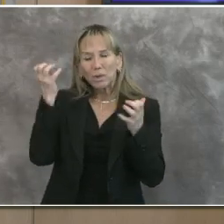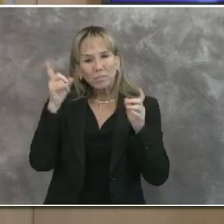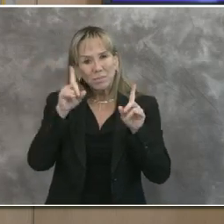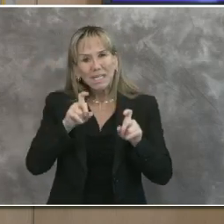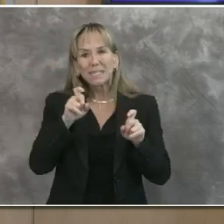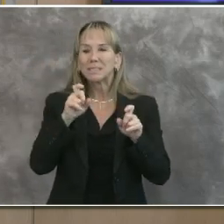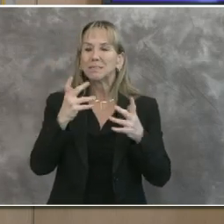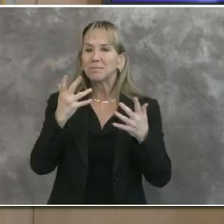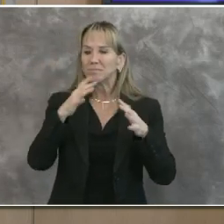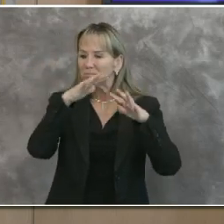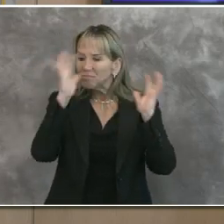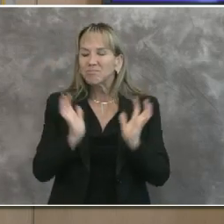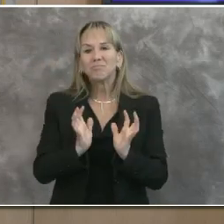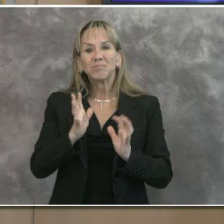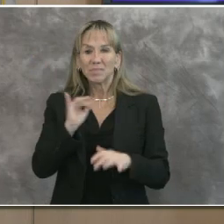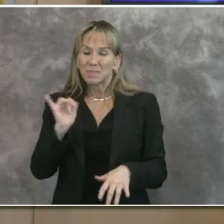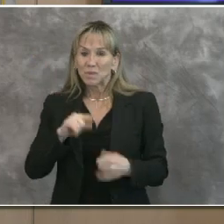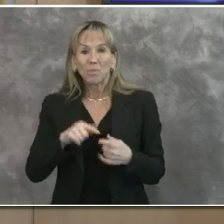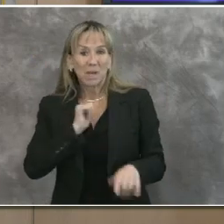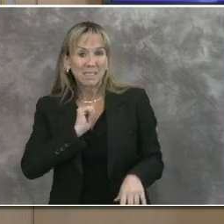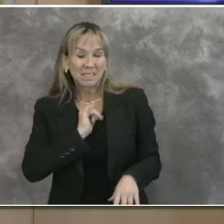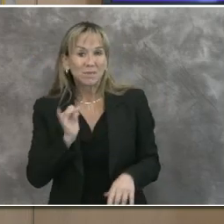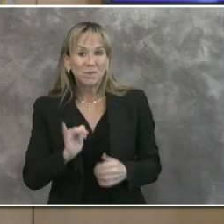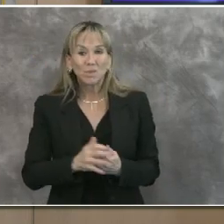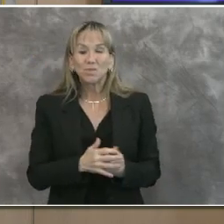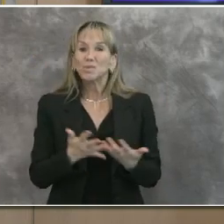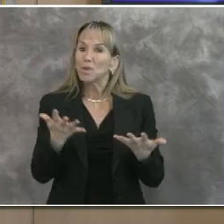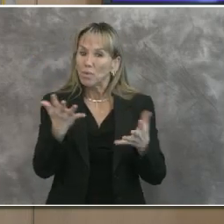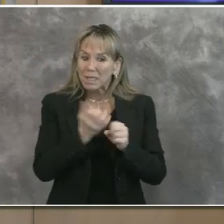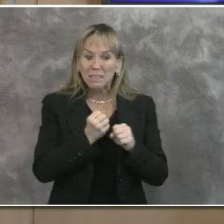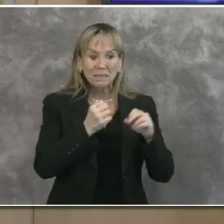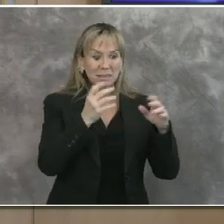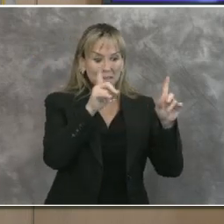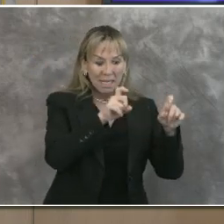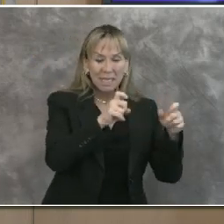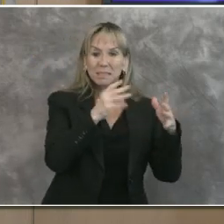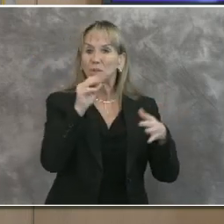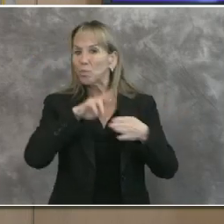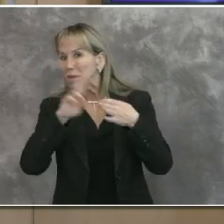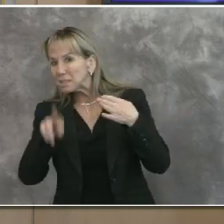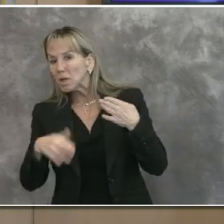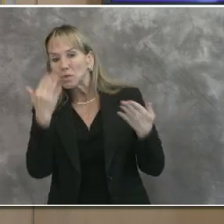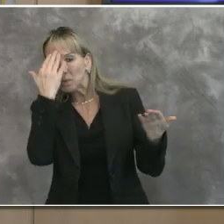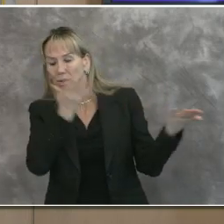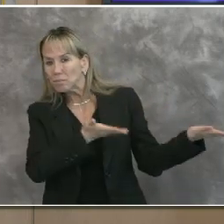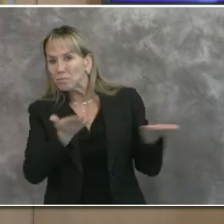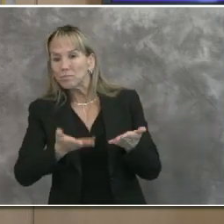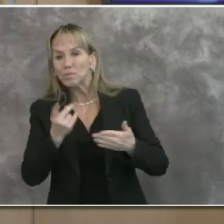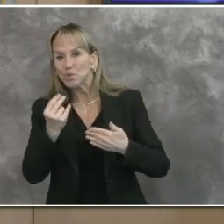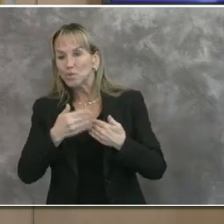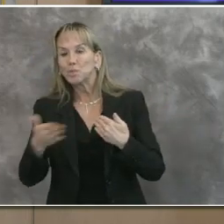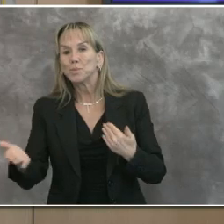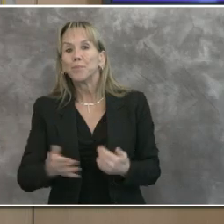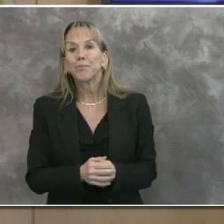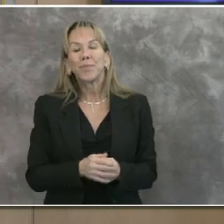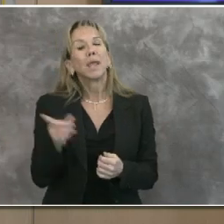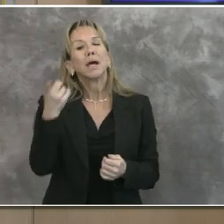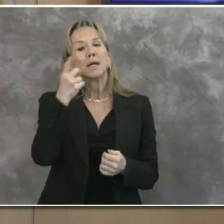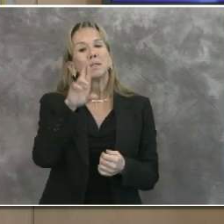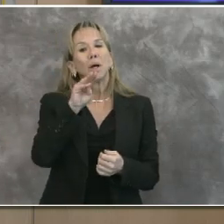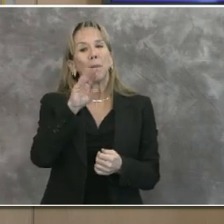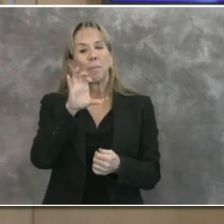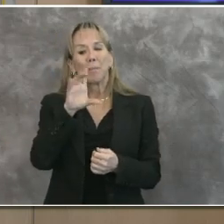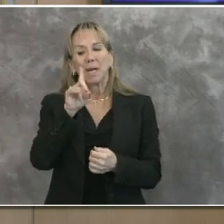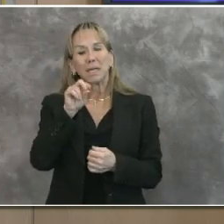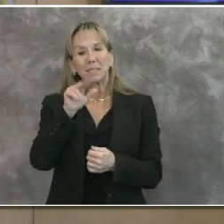get universal testing of everyone who is down there. And we get those results so we know what it is we're dealing with. I'll have Dr. McDonald address the issue